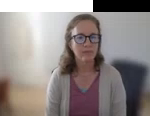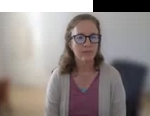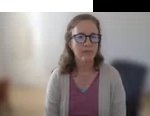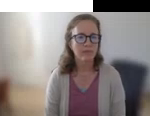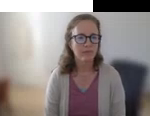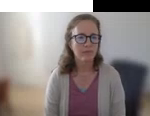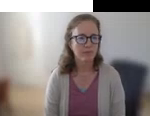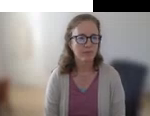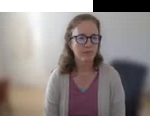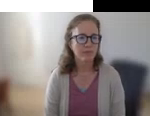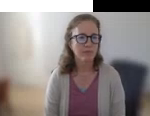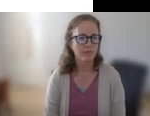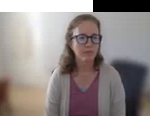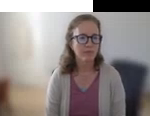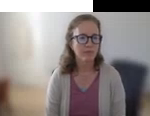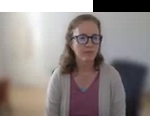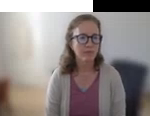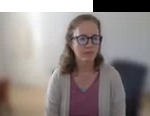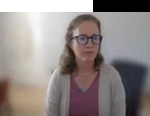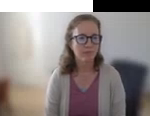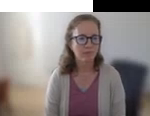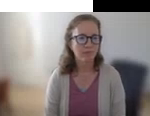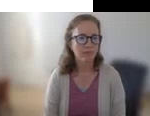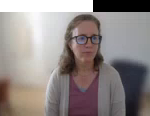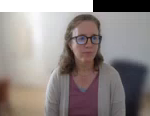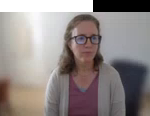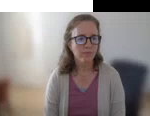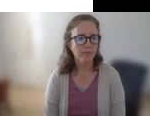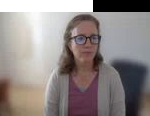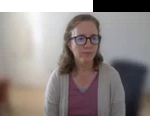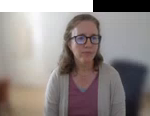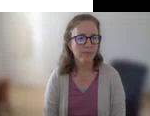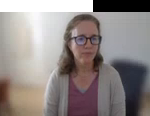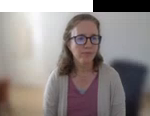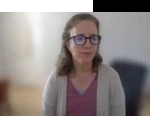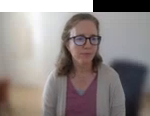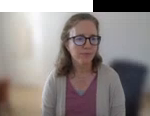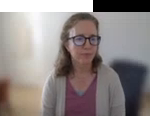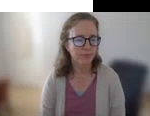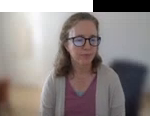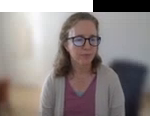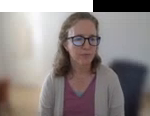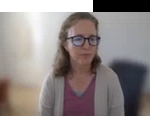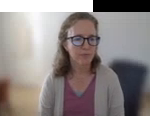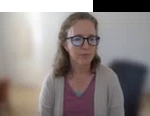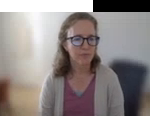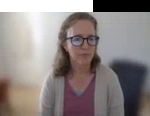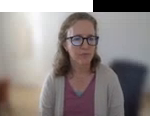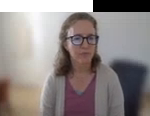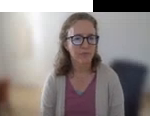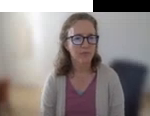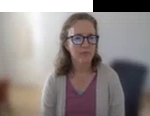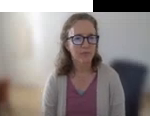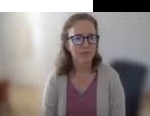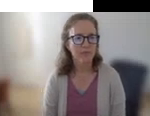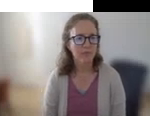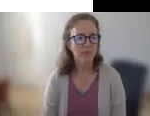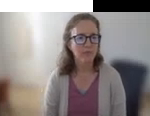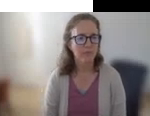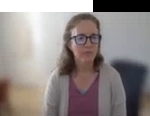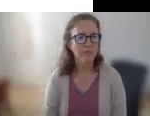class and on discussion boards, as well as with other means of communication. And in terms of assessments and